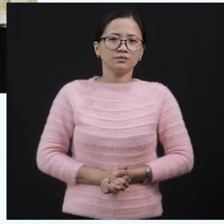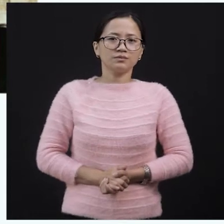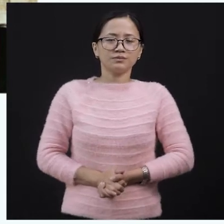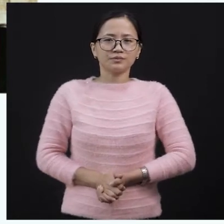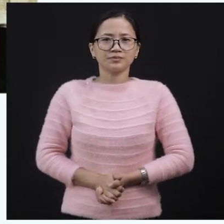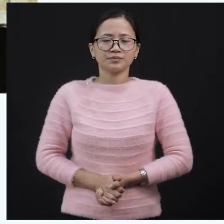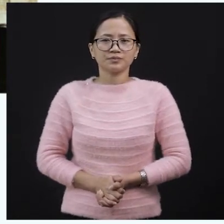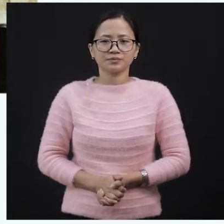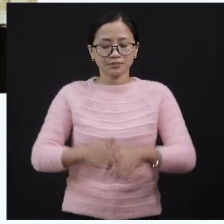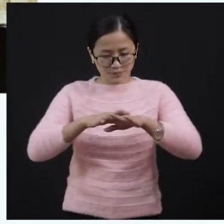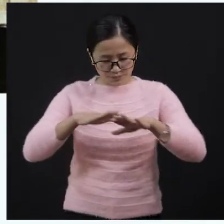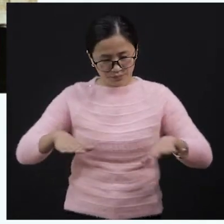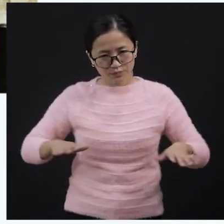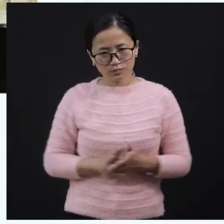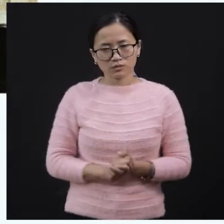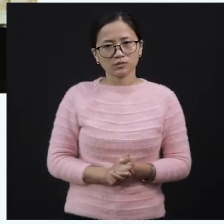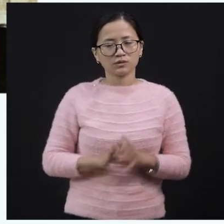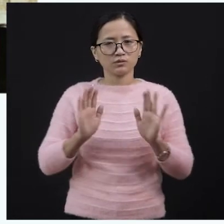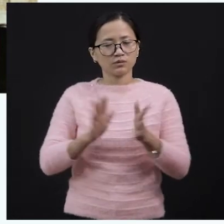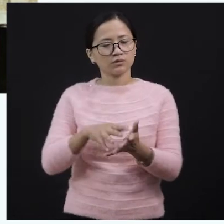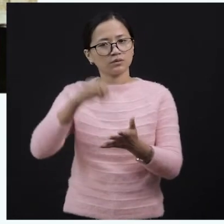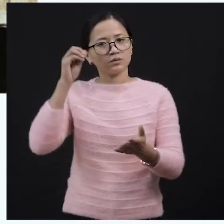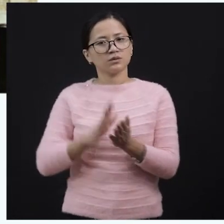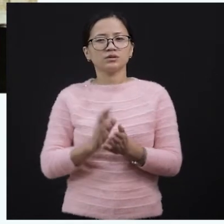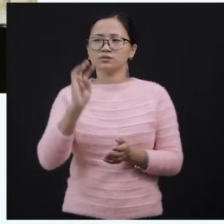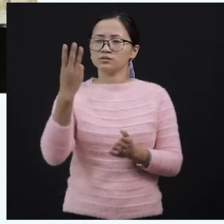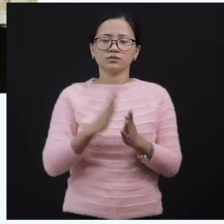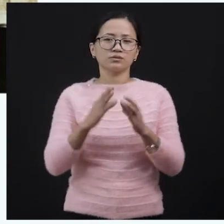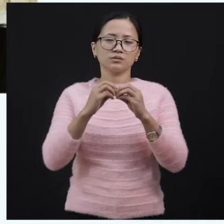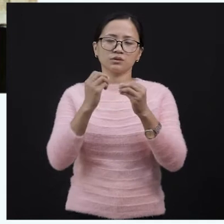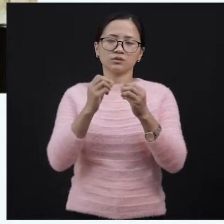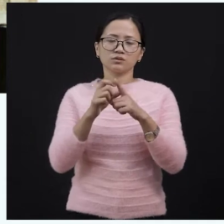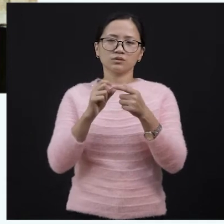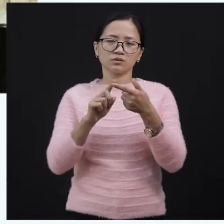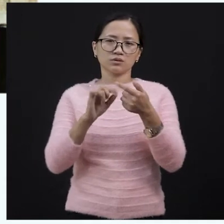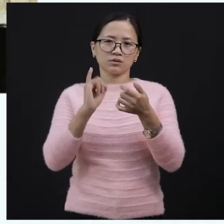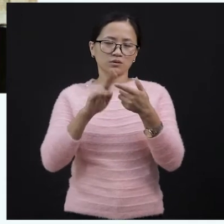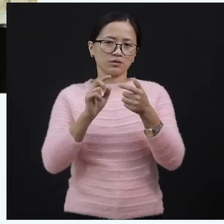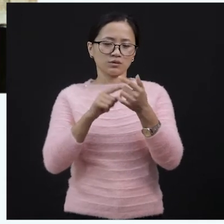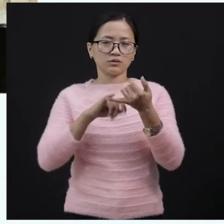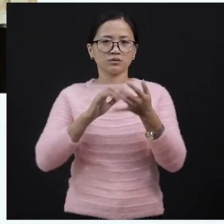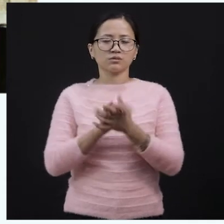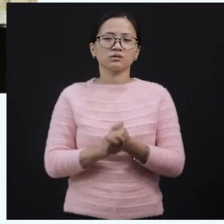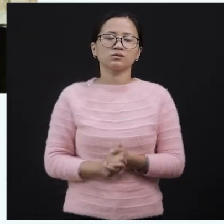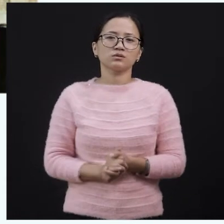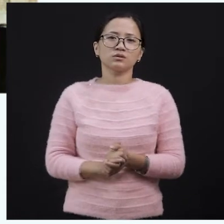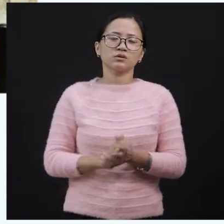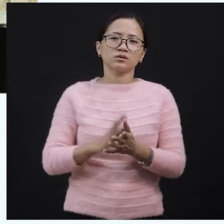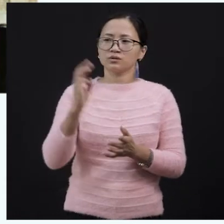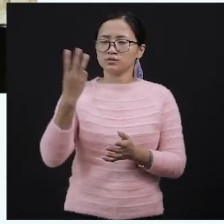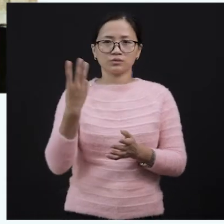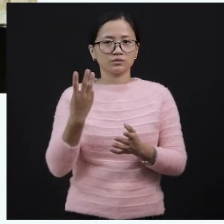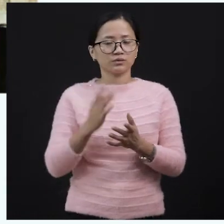Okay? So students, we have learned about the three bodies, that is transparent bodies,